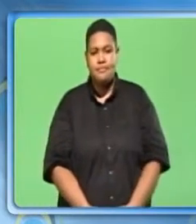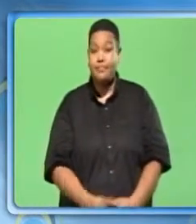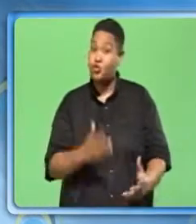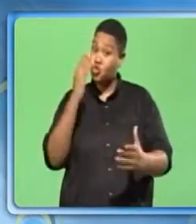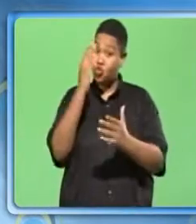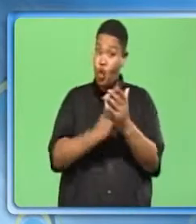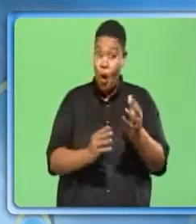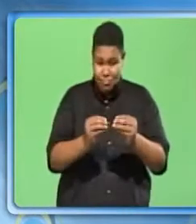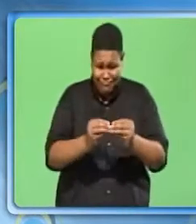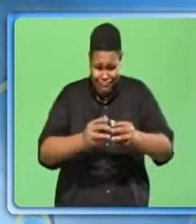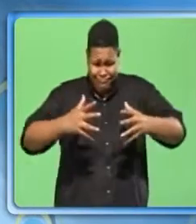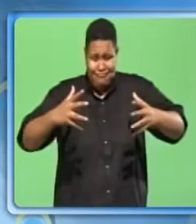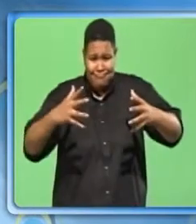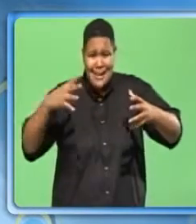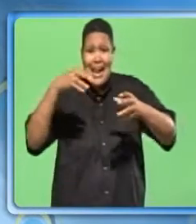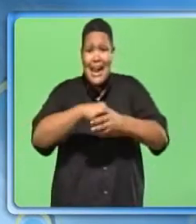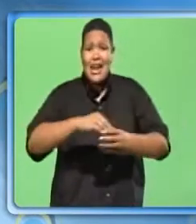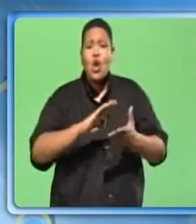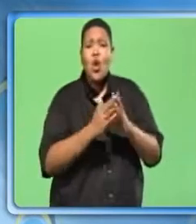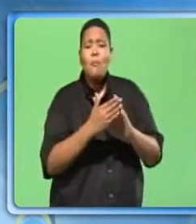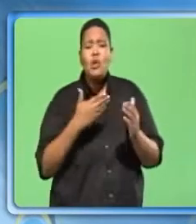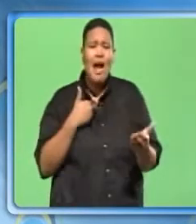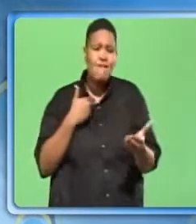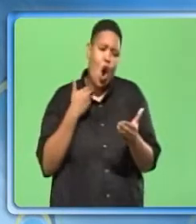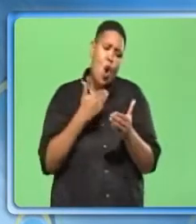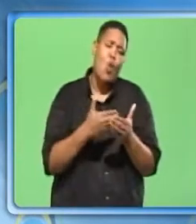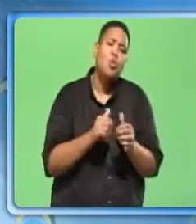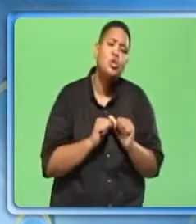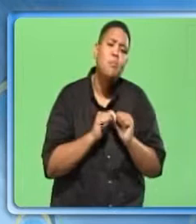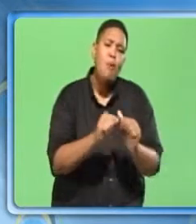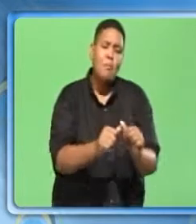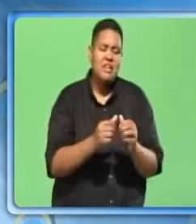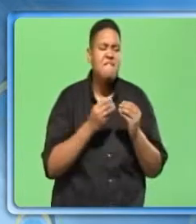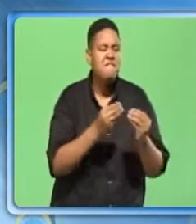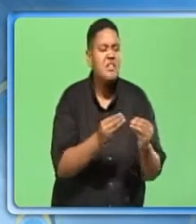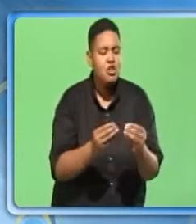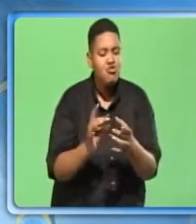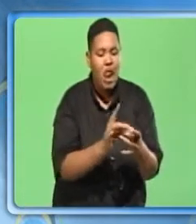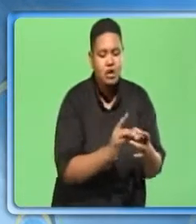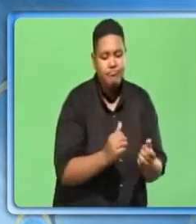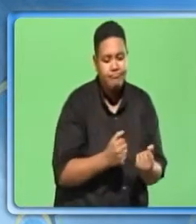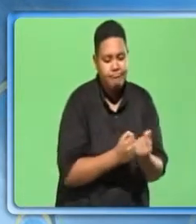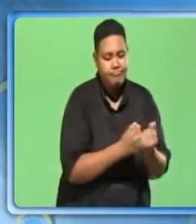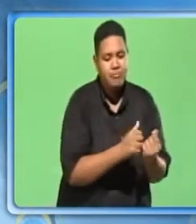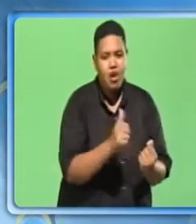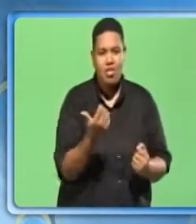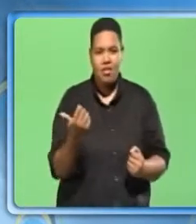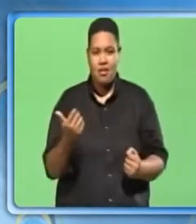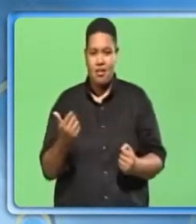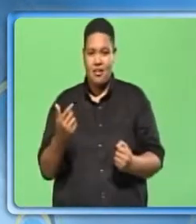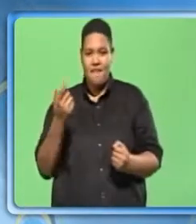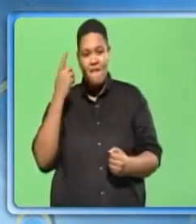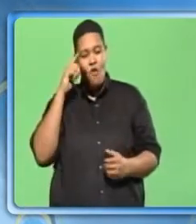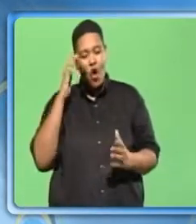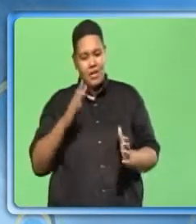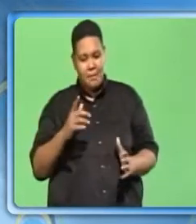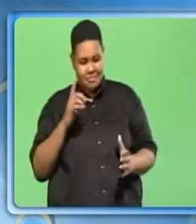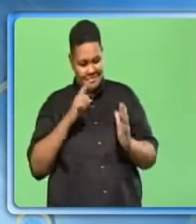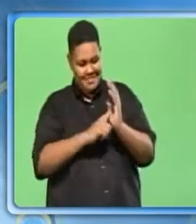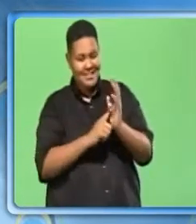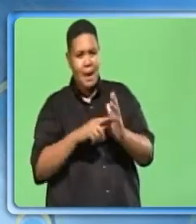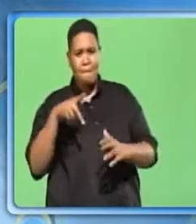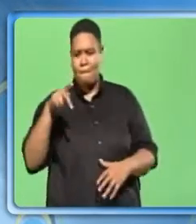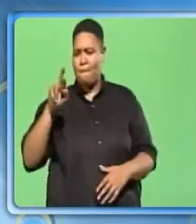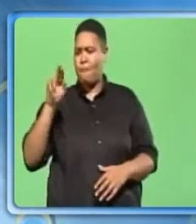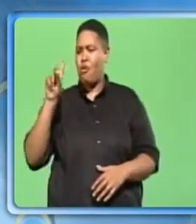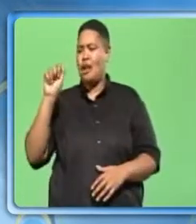Some populations in a community have a close, permanent feeding relationship with one another. The predator-prey relationship is